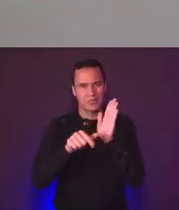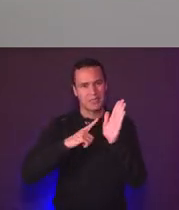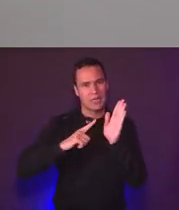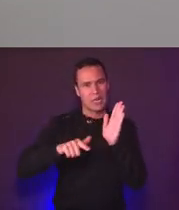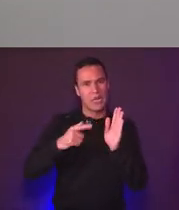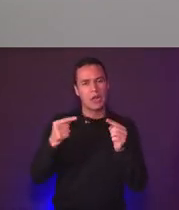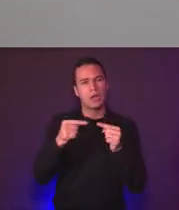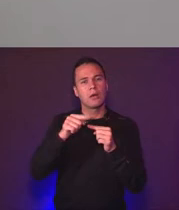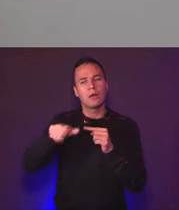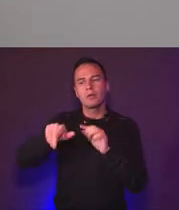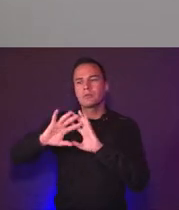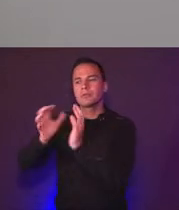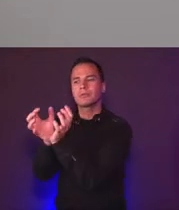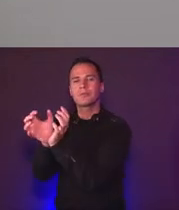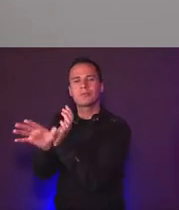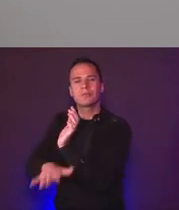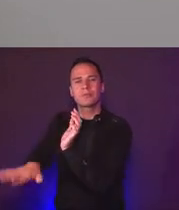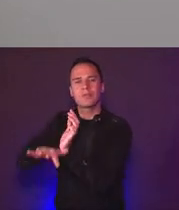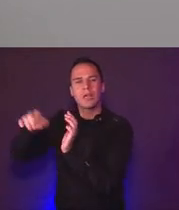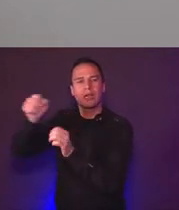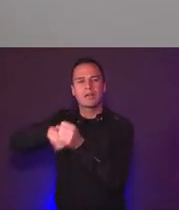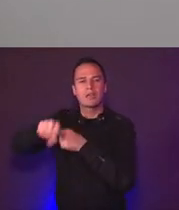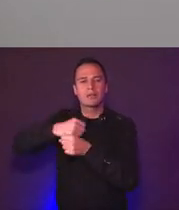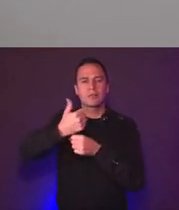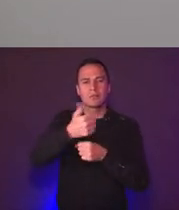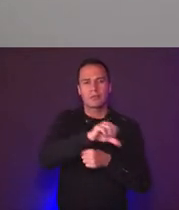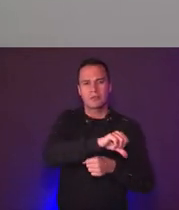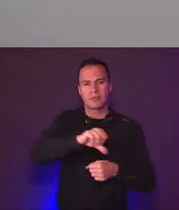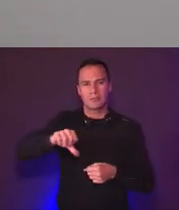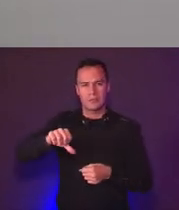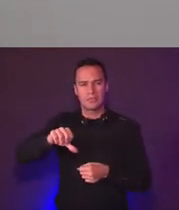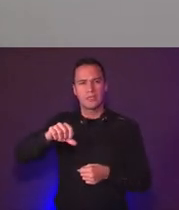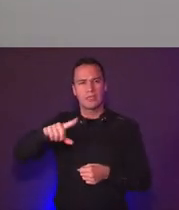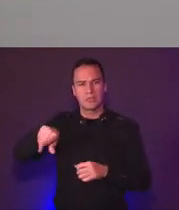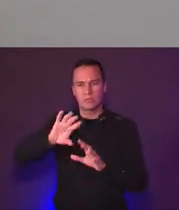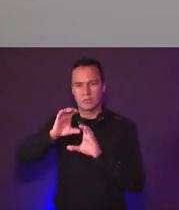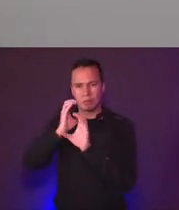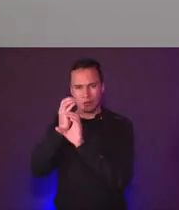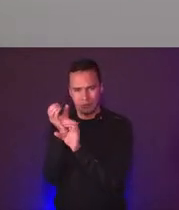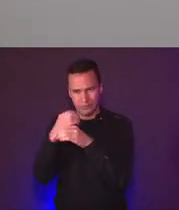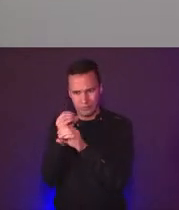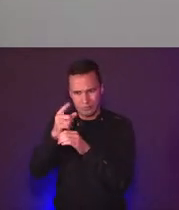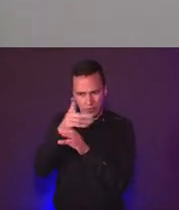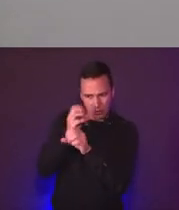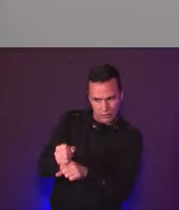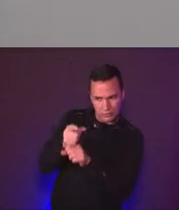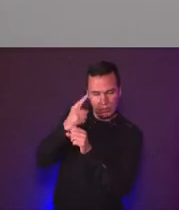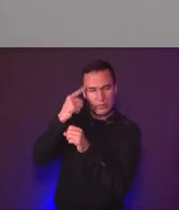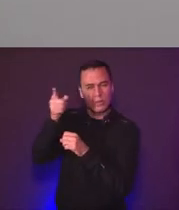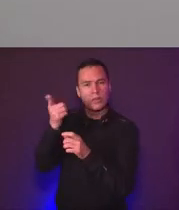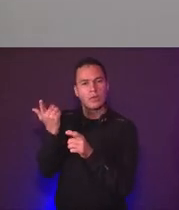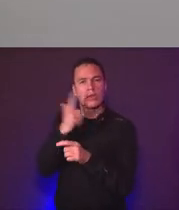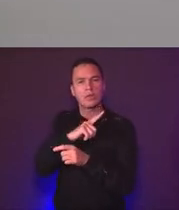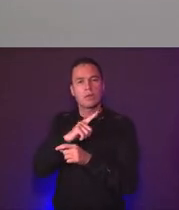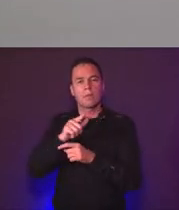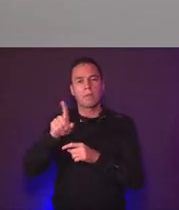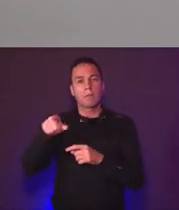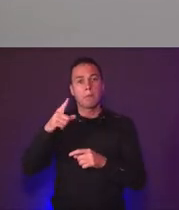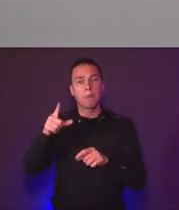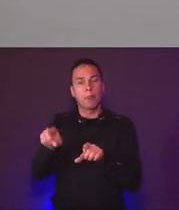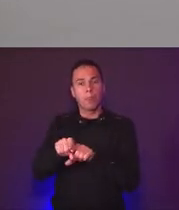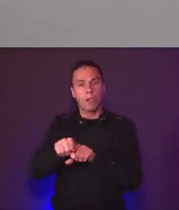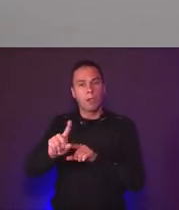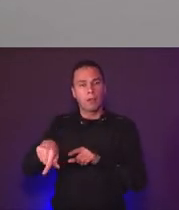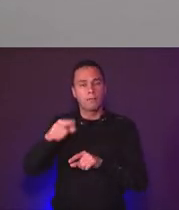of communities for the 1990 census results. It's still used in some form today. Our projects range from